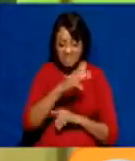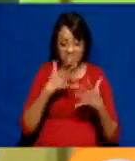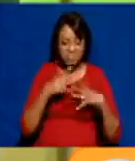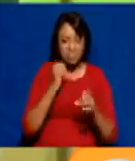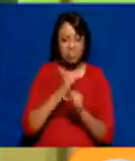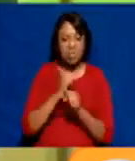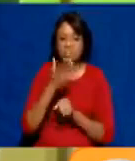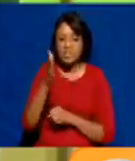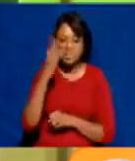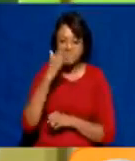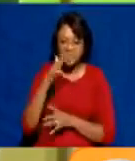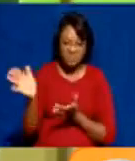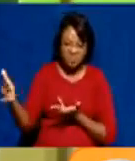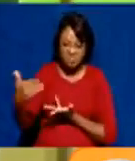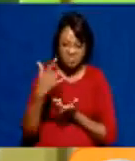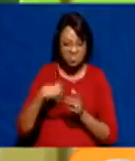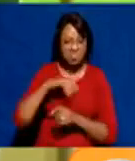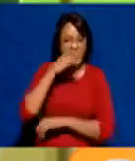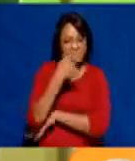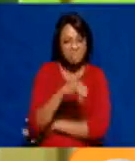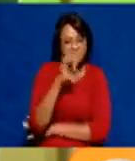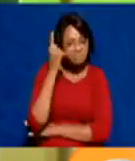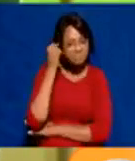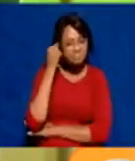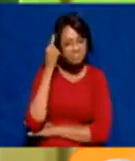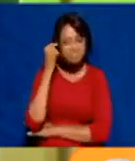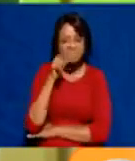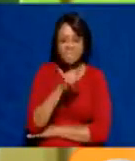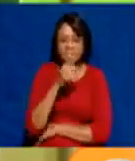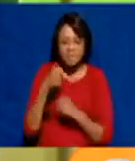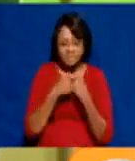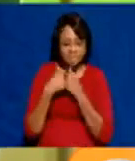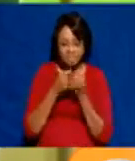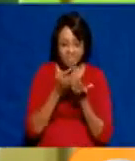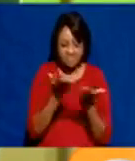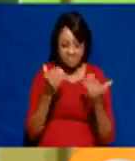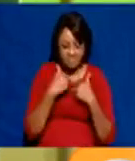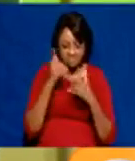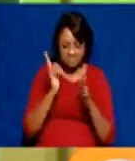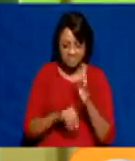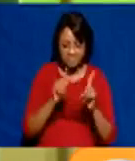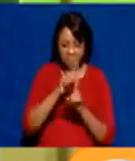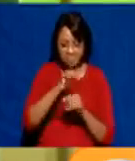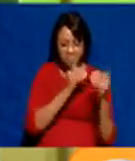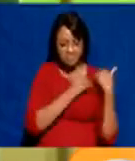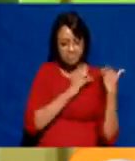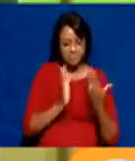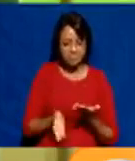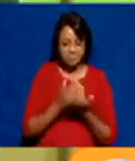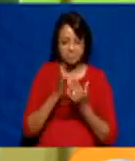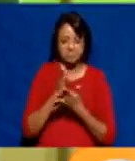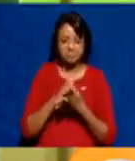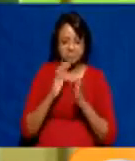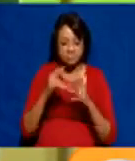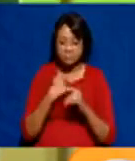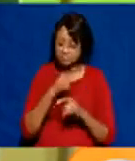started understanding, what are the challenges in this space, right? And we understood that the roles that they play within the sector are bottom